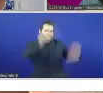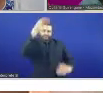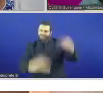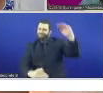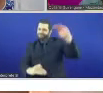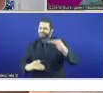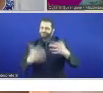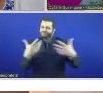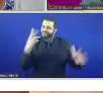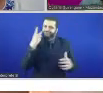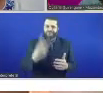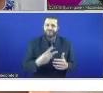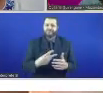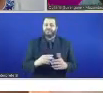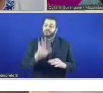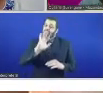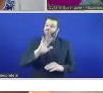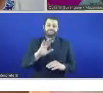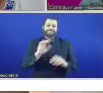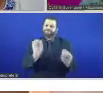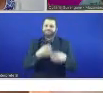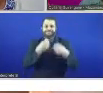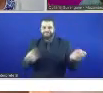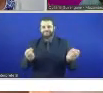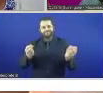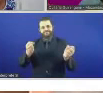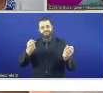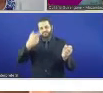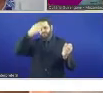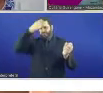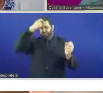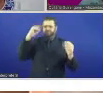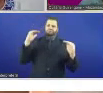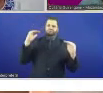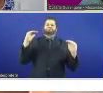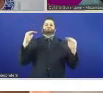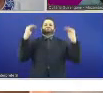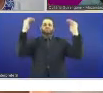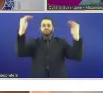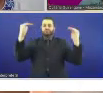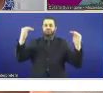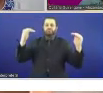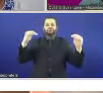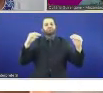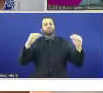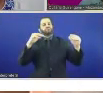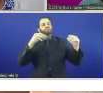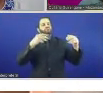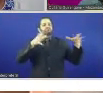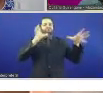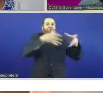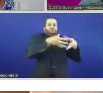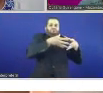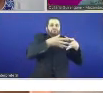1325, it's locked under government desk only for donors to see. One size fits all response is a gender blind